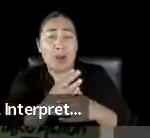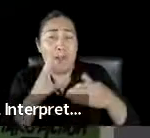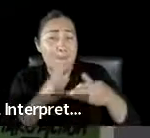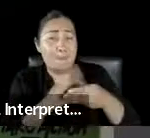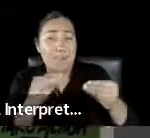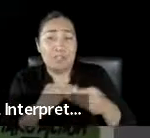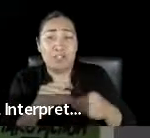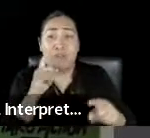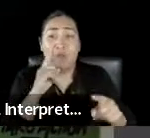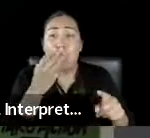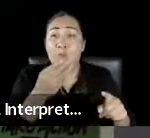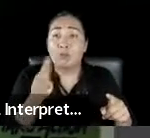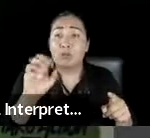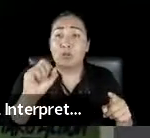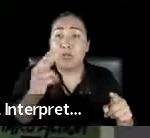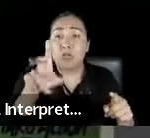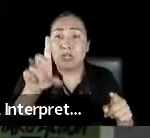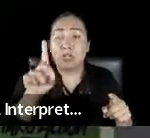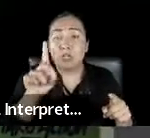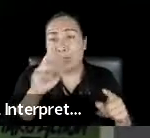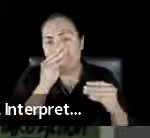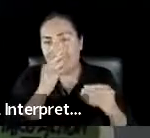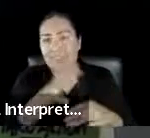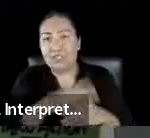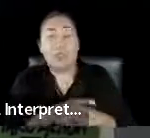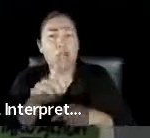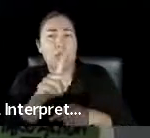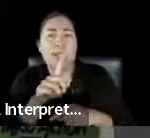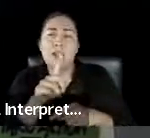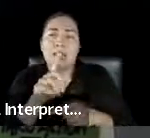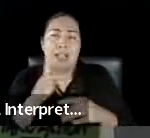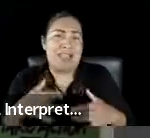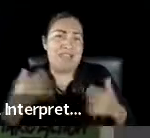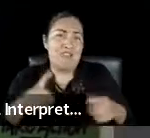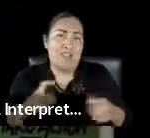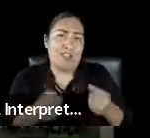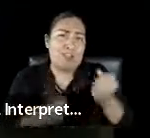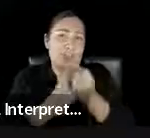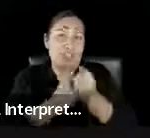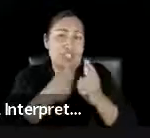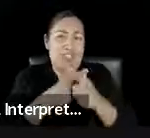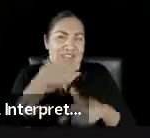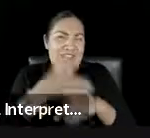the event sponsors for this evening, so we're going to do that, and then we'll close out the show.